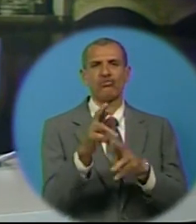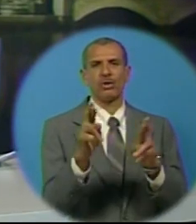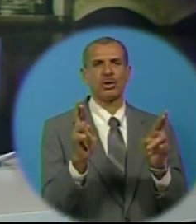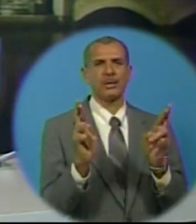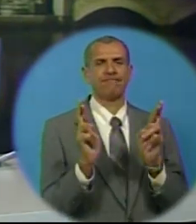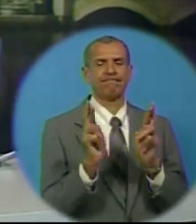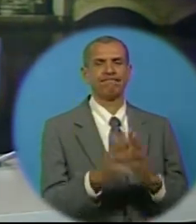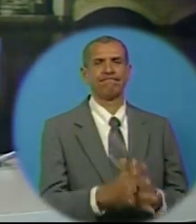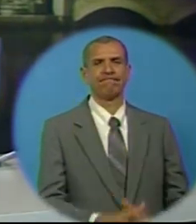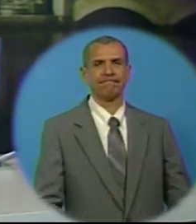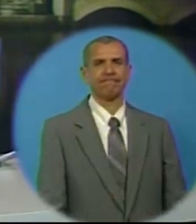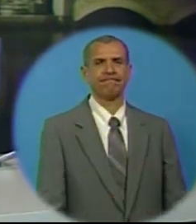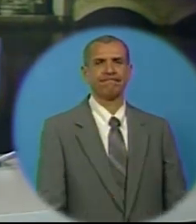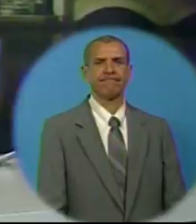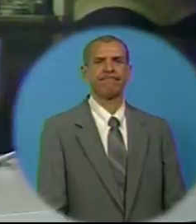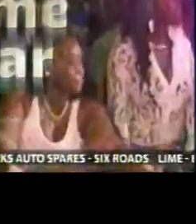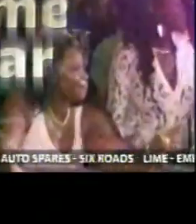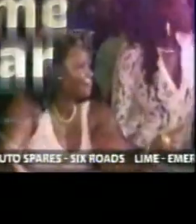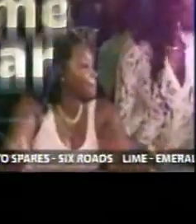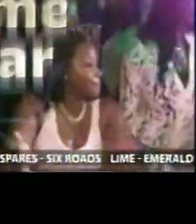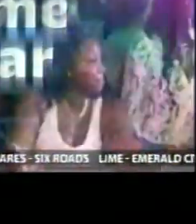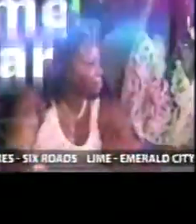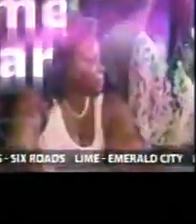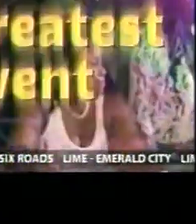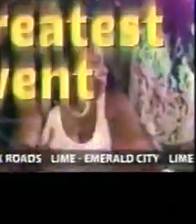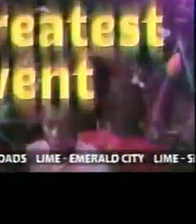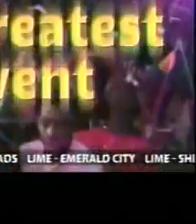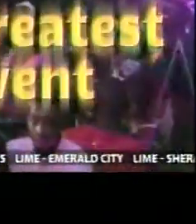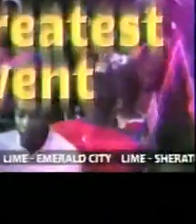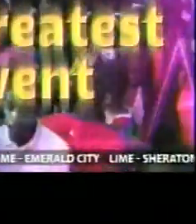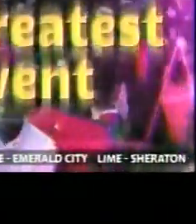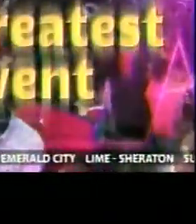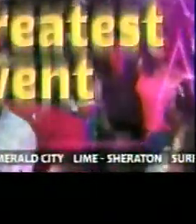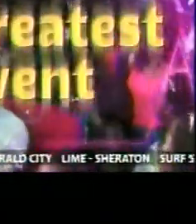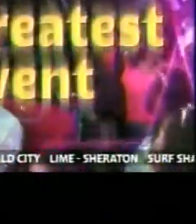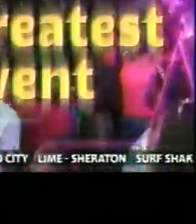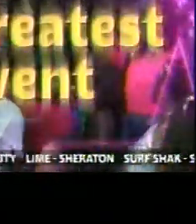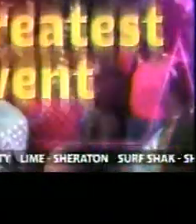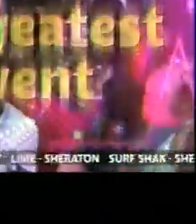the region. Time is near for the world's greatest soca event.